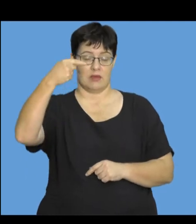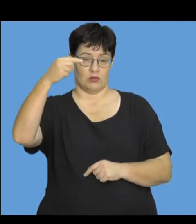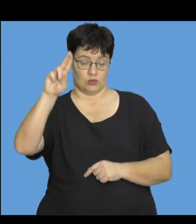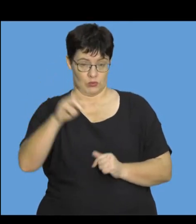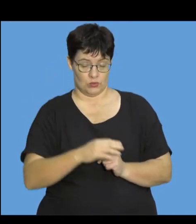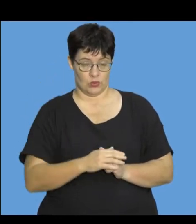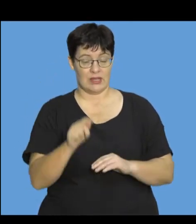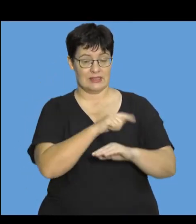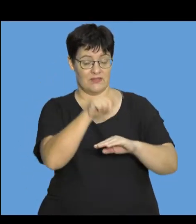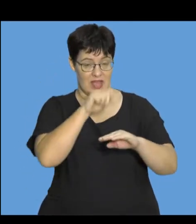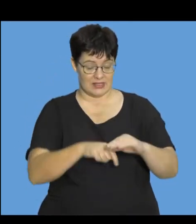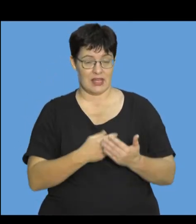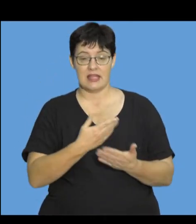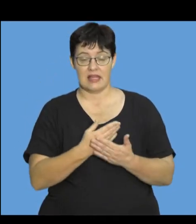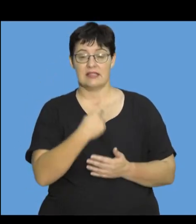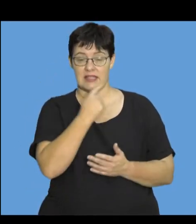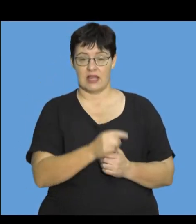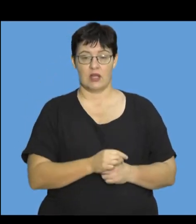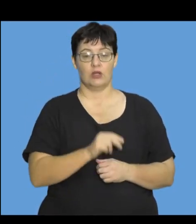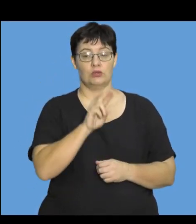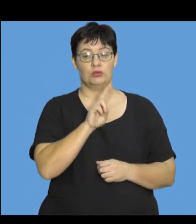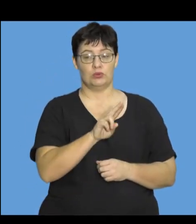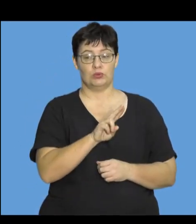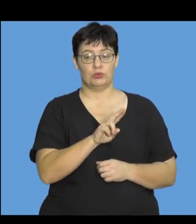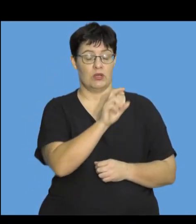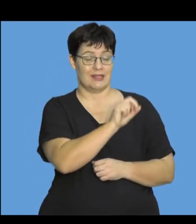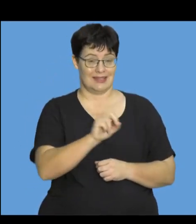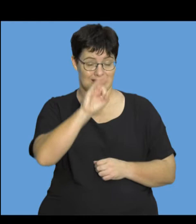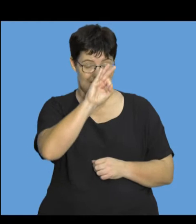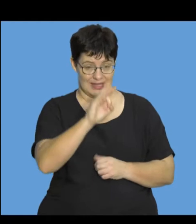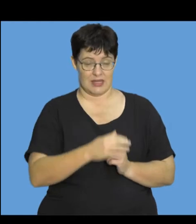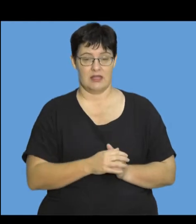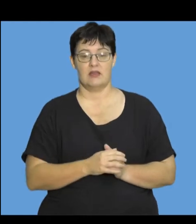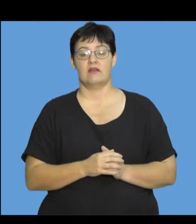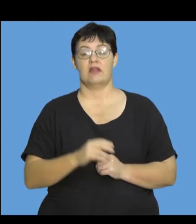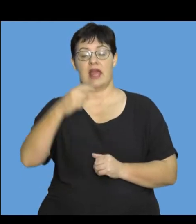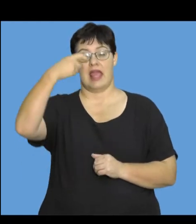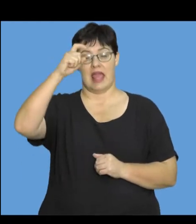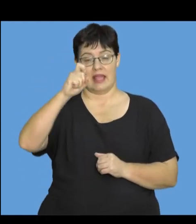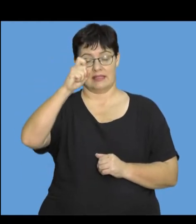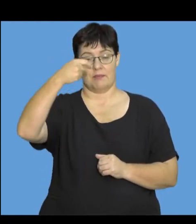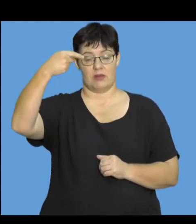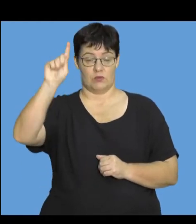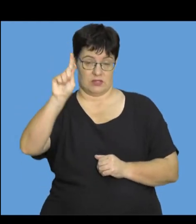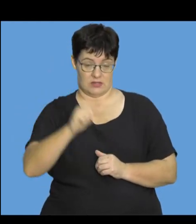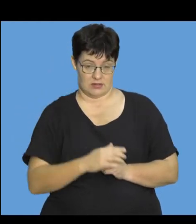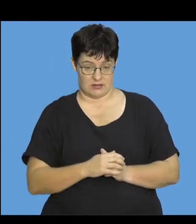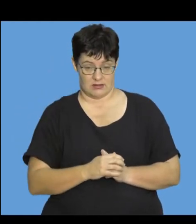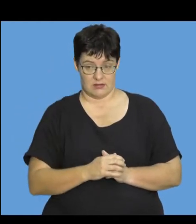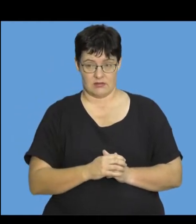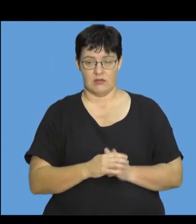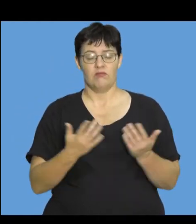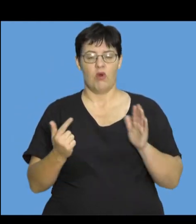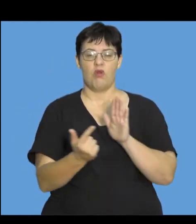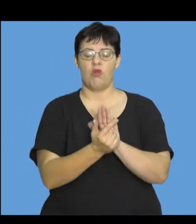by 8 can also be written as 2 cubed to the exponent of x minus 1. And then you apply